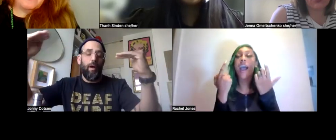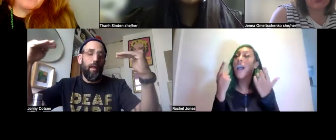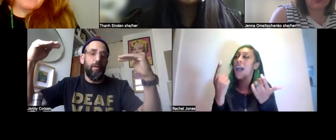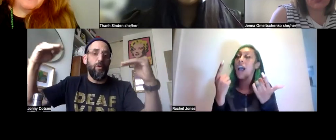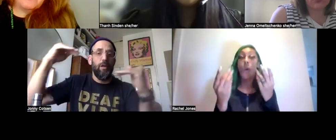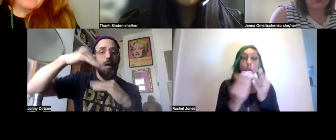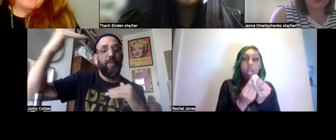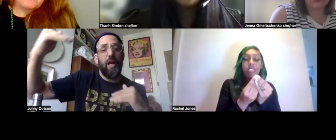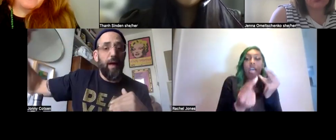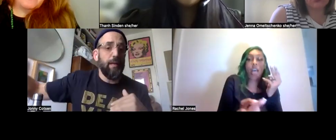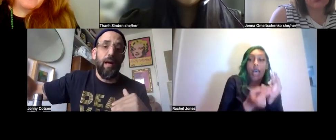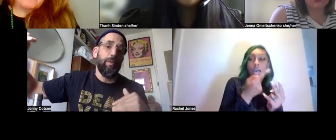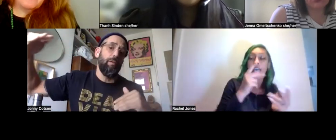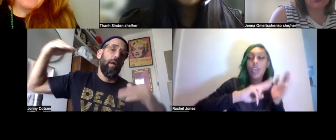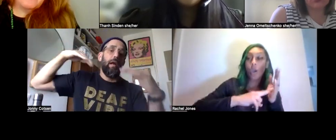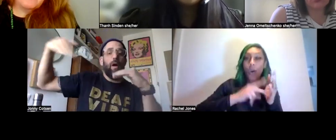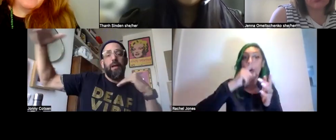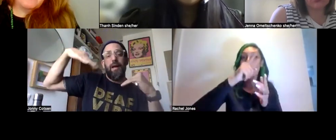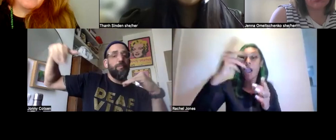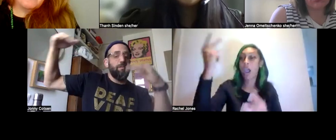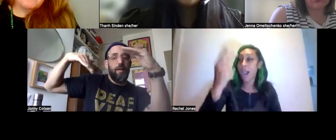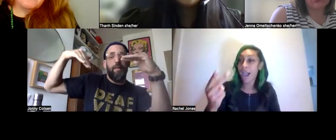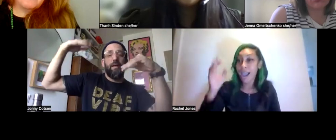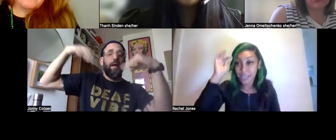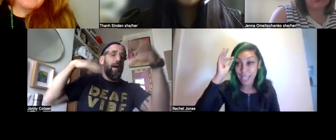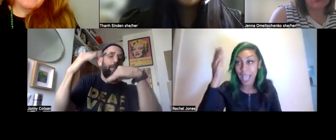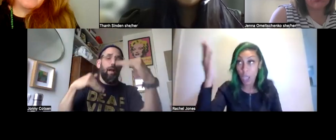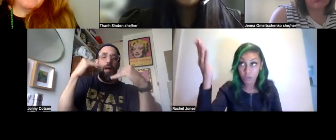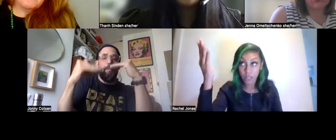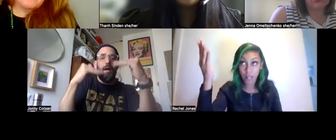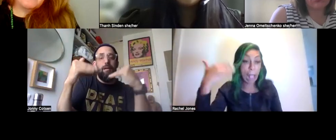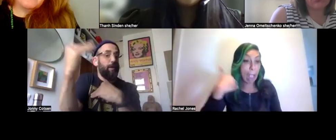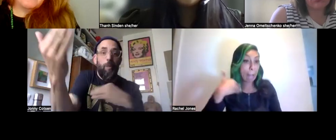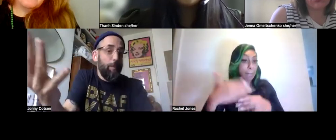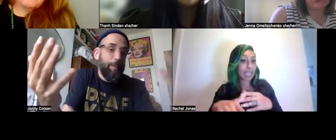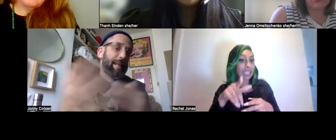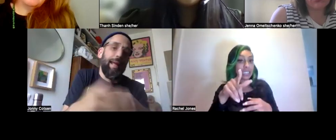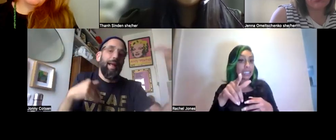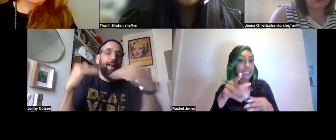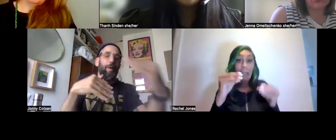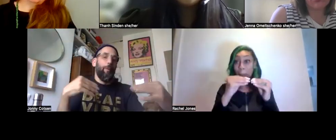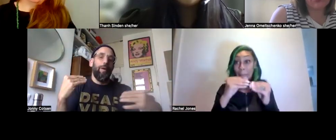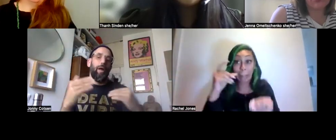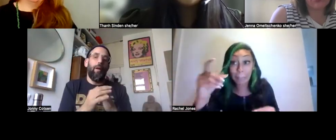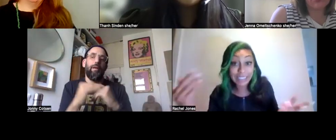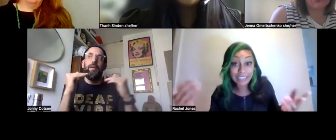other organisations. I've done it with Art Council, and Art Council have done it. And I'm kind of done it with the BBC.